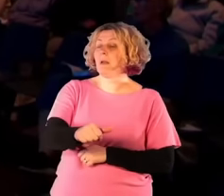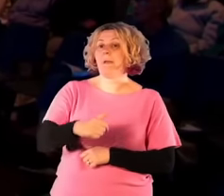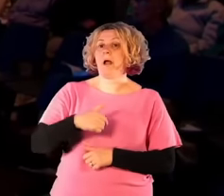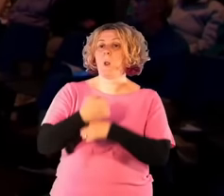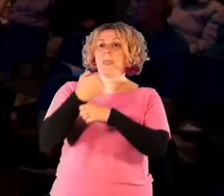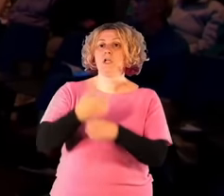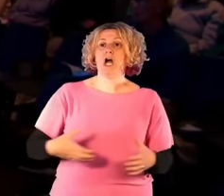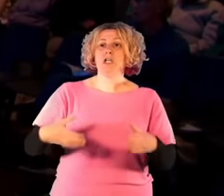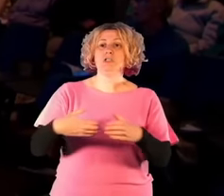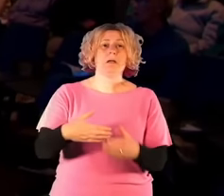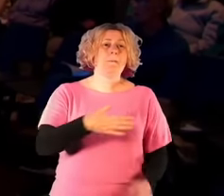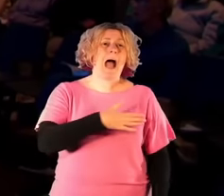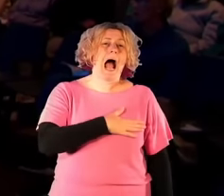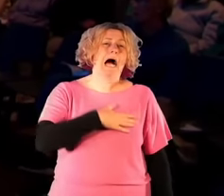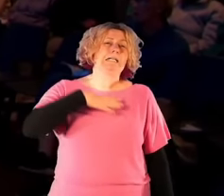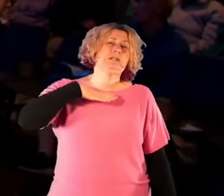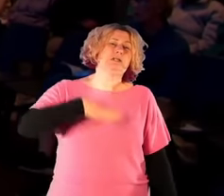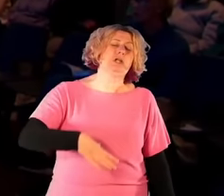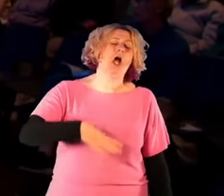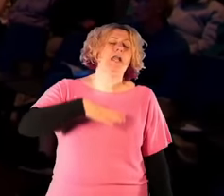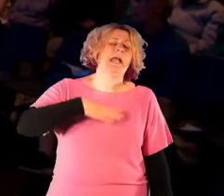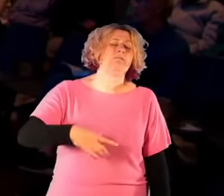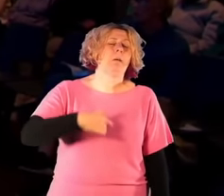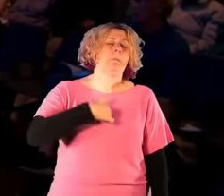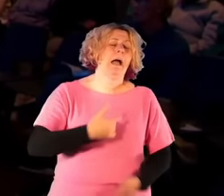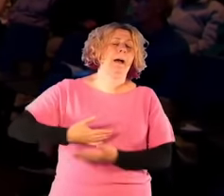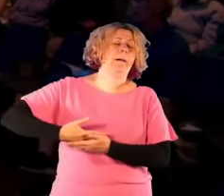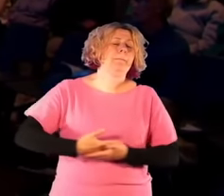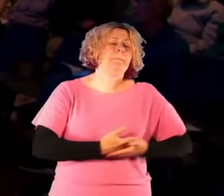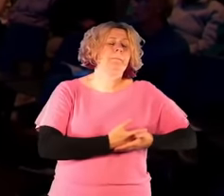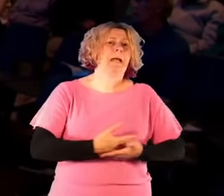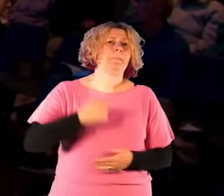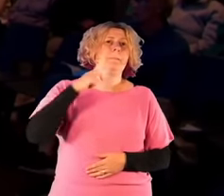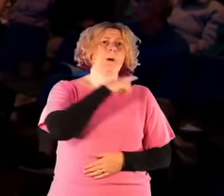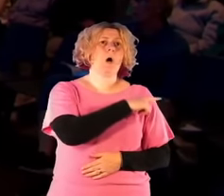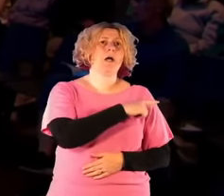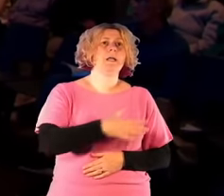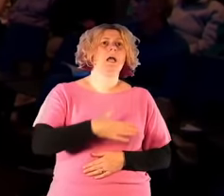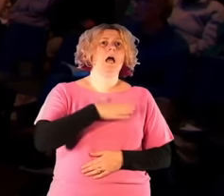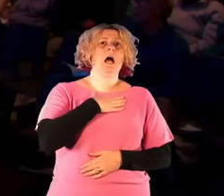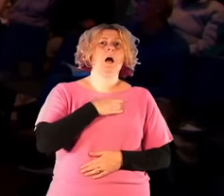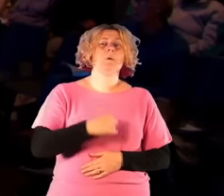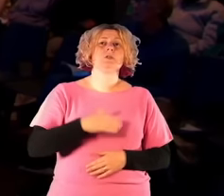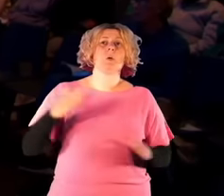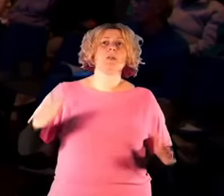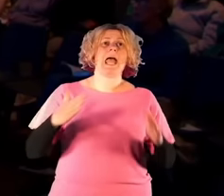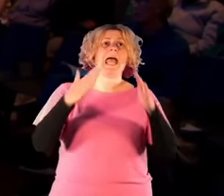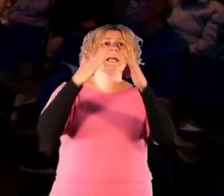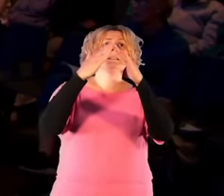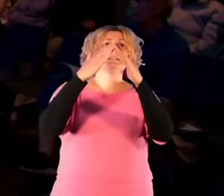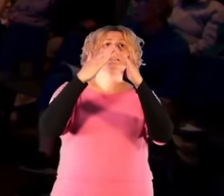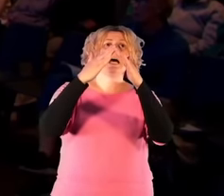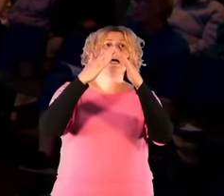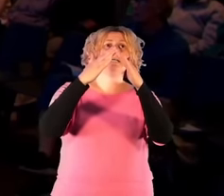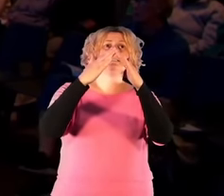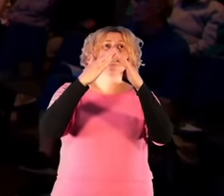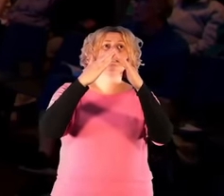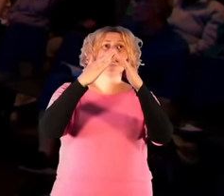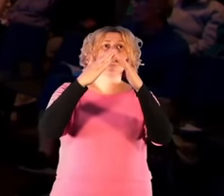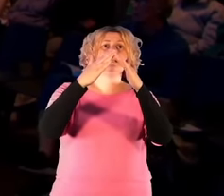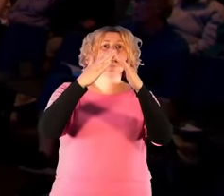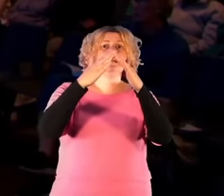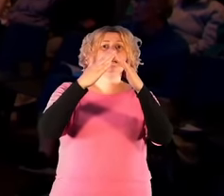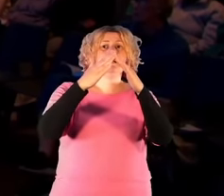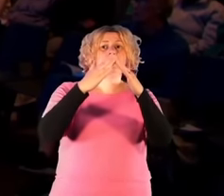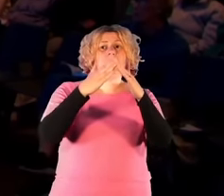boy. And I just want to go up on the hillside and take a blanket and put it over the grave to